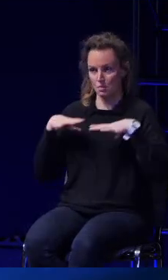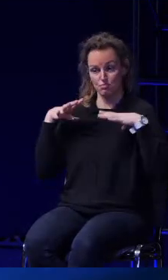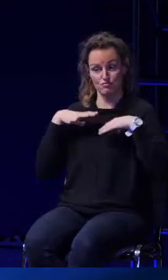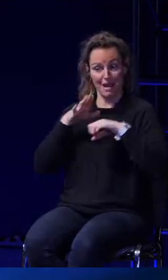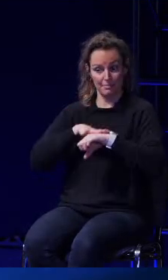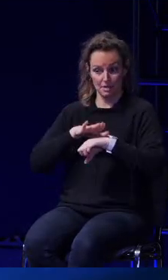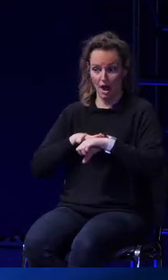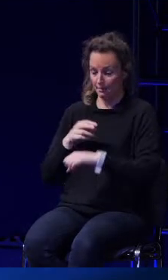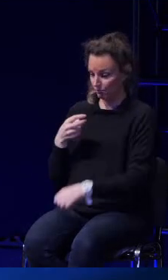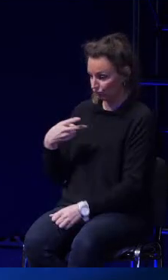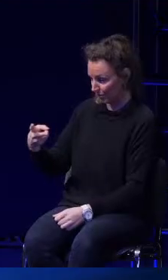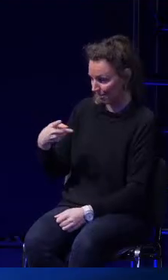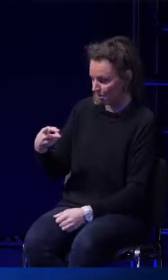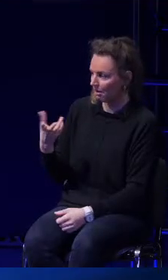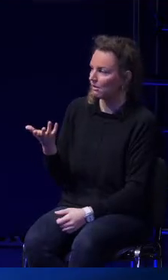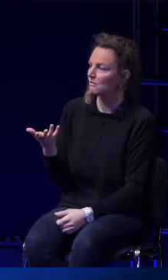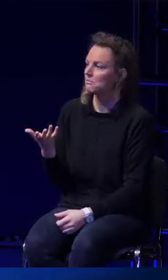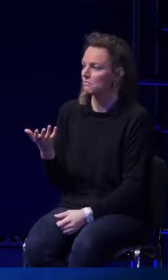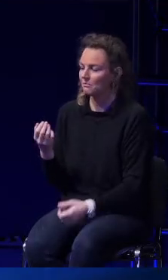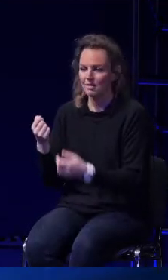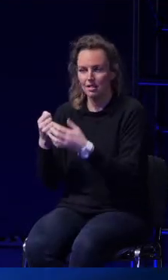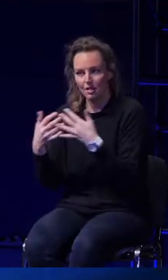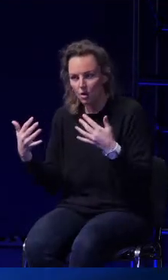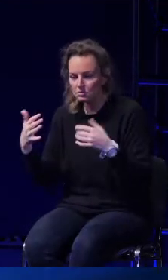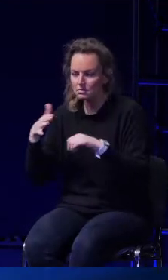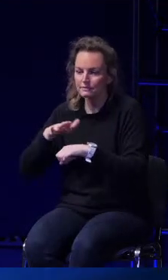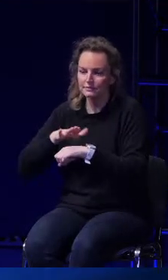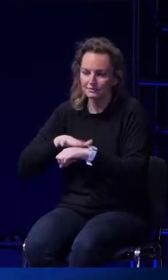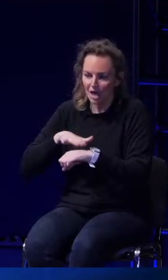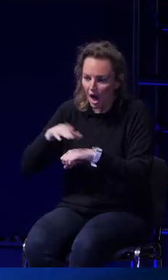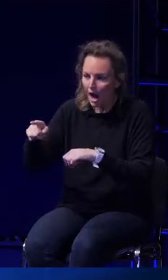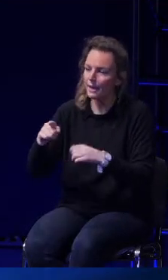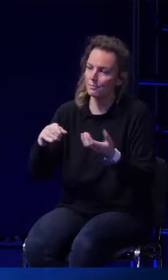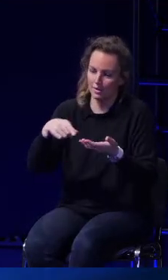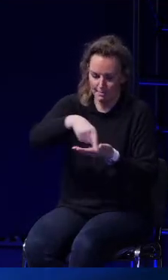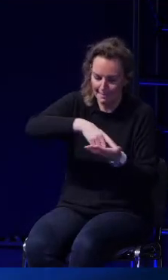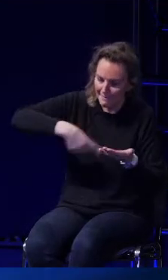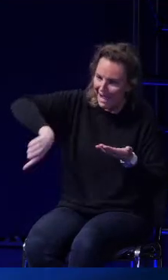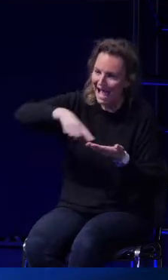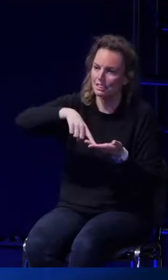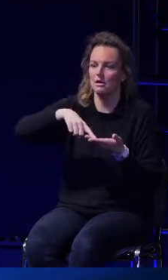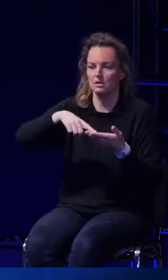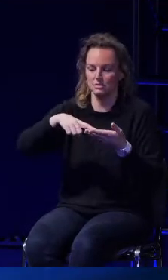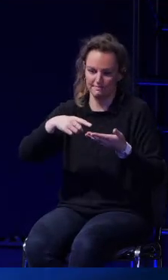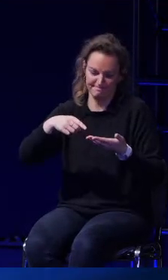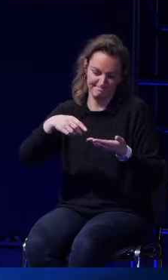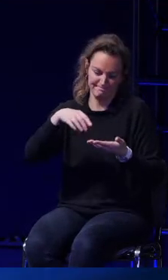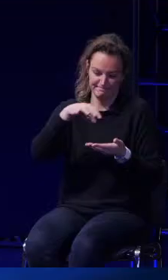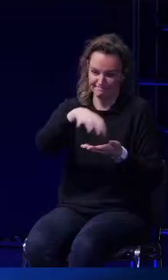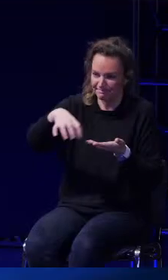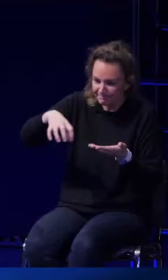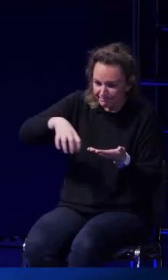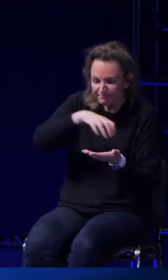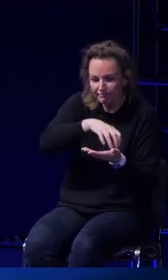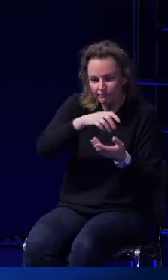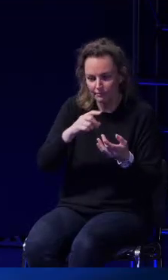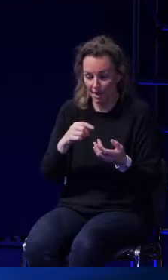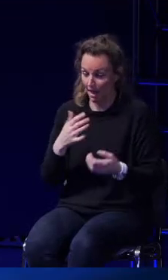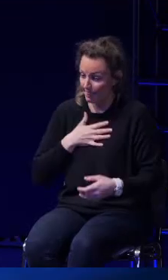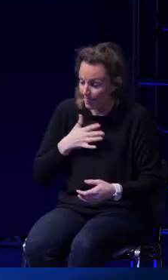have, we spend a lot of time with palettes, and I love this style. I love getting into the color